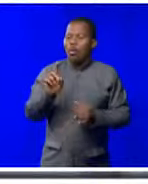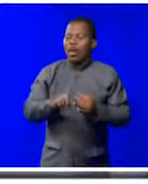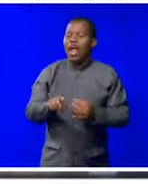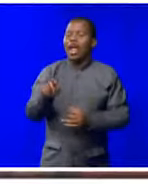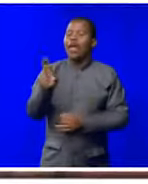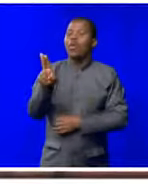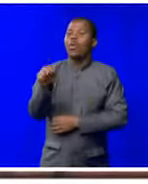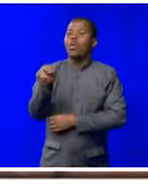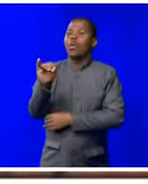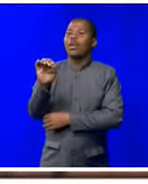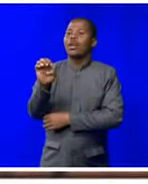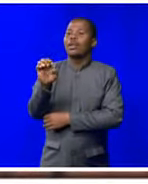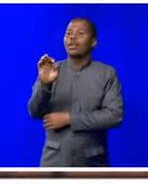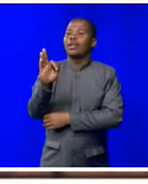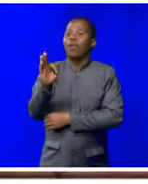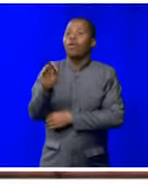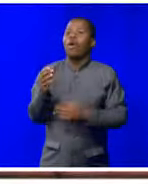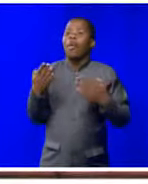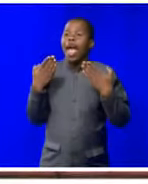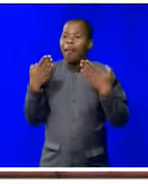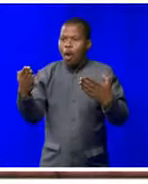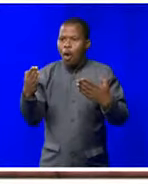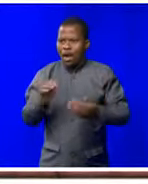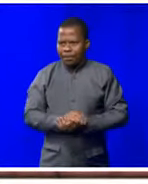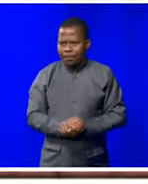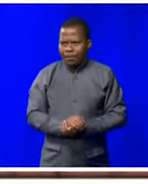the three.